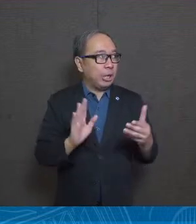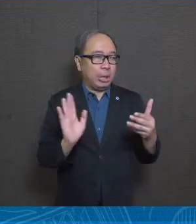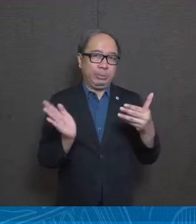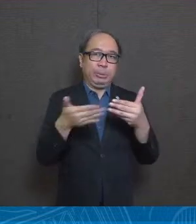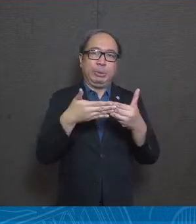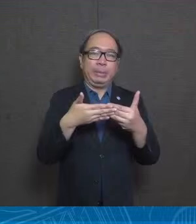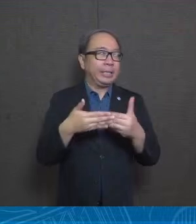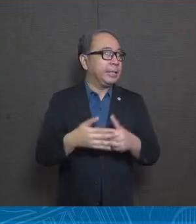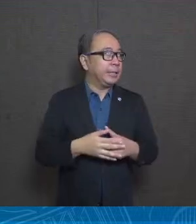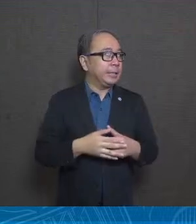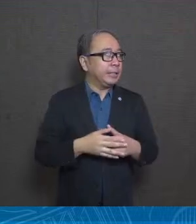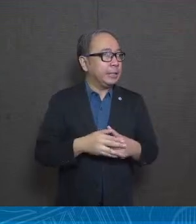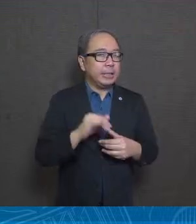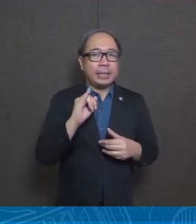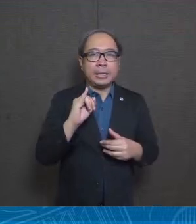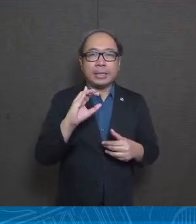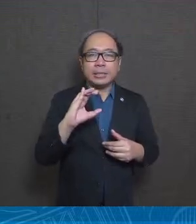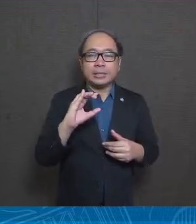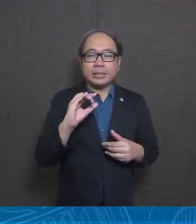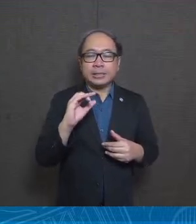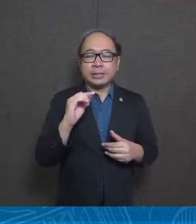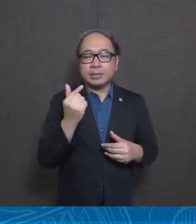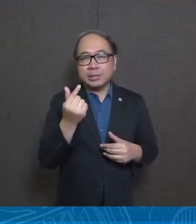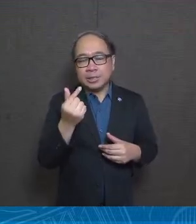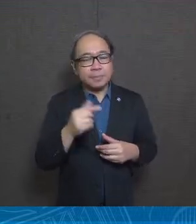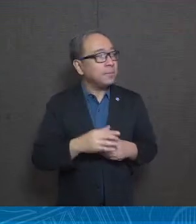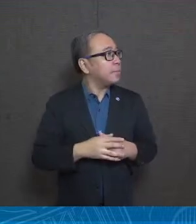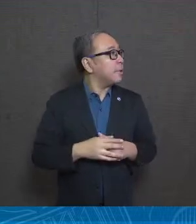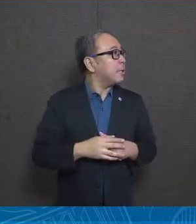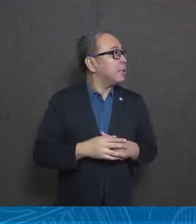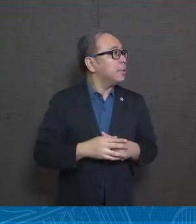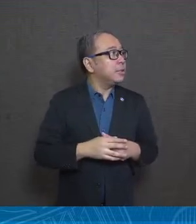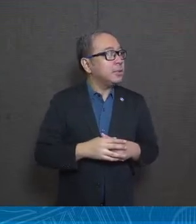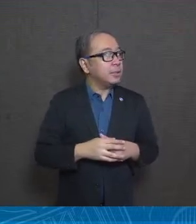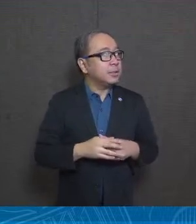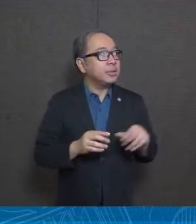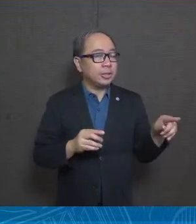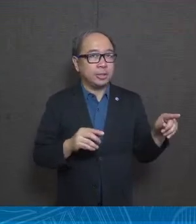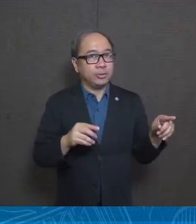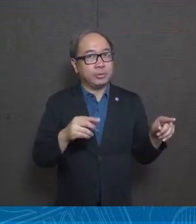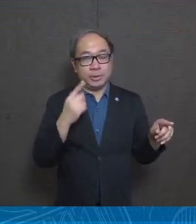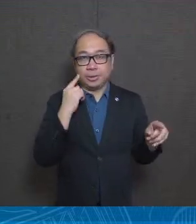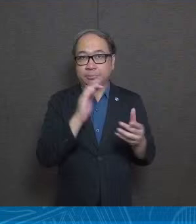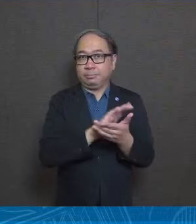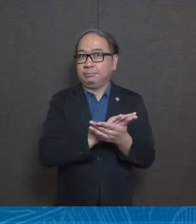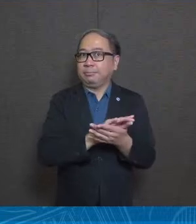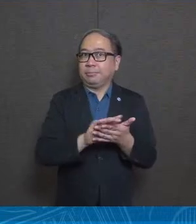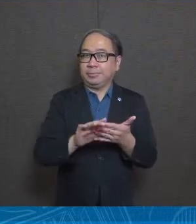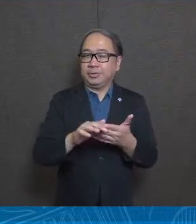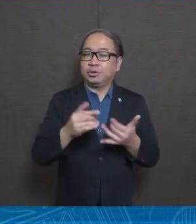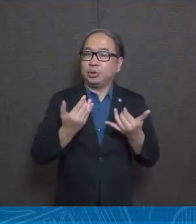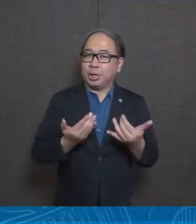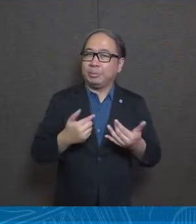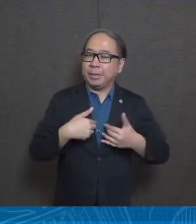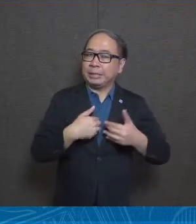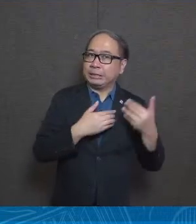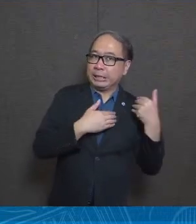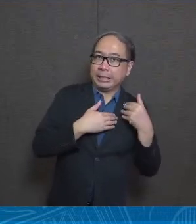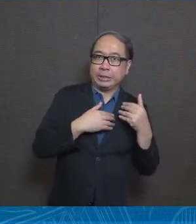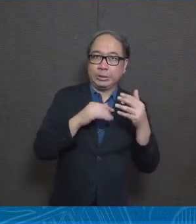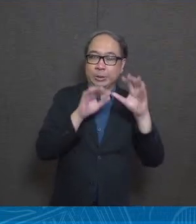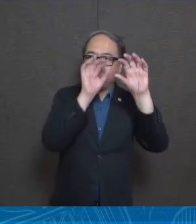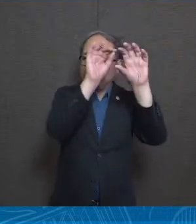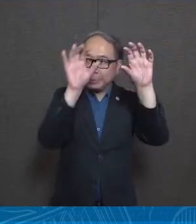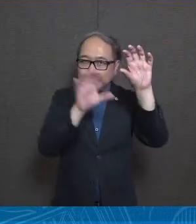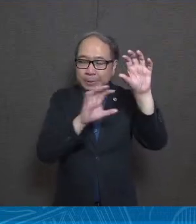accuracy, ICT infrastructures. This is very nice. It makes my task more difficult, but it's very nice to